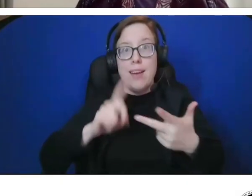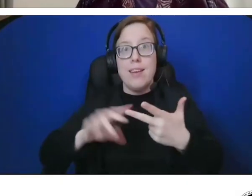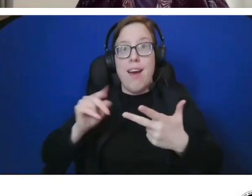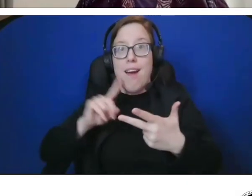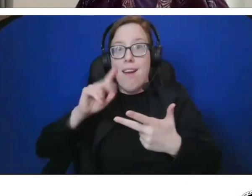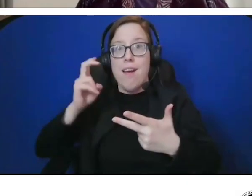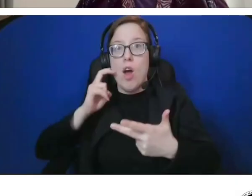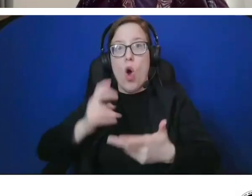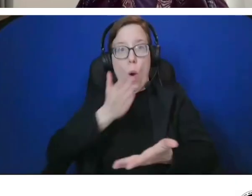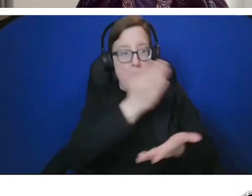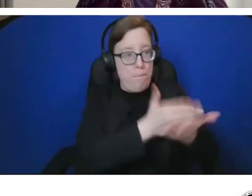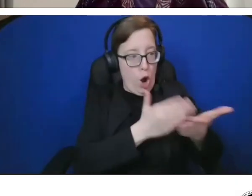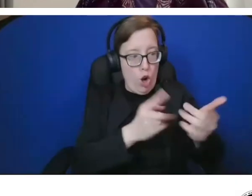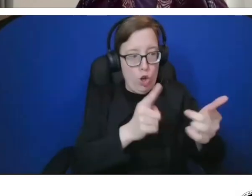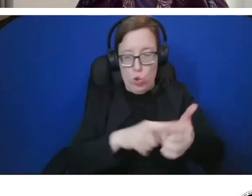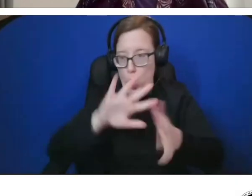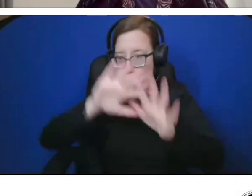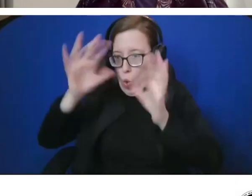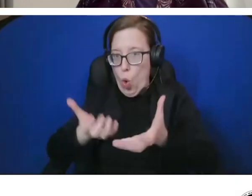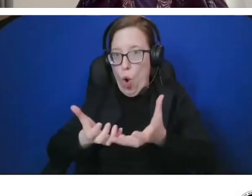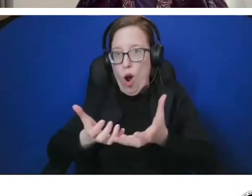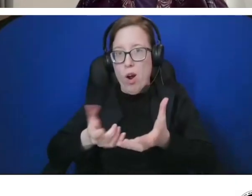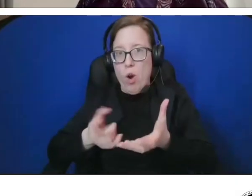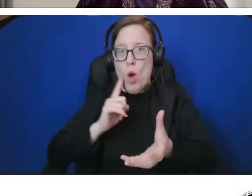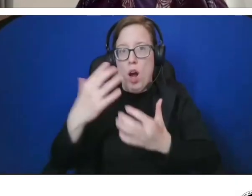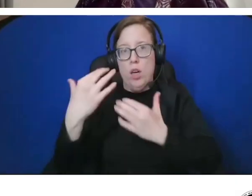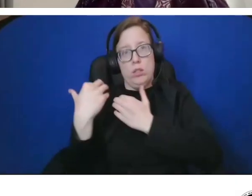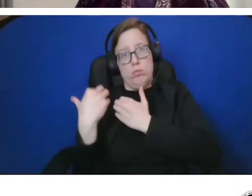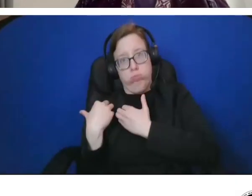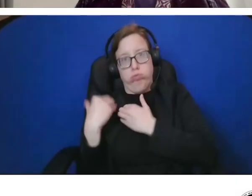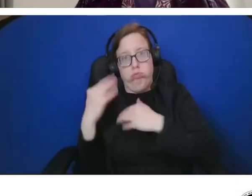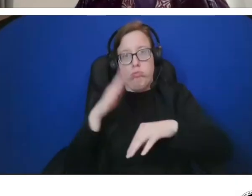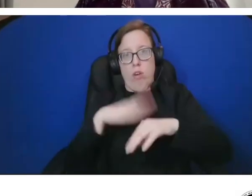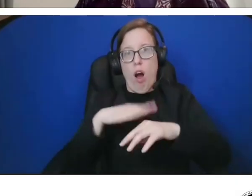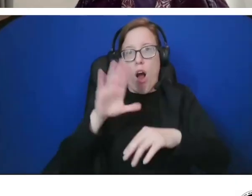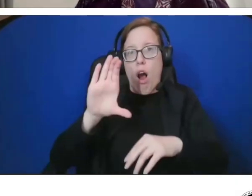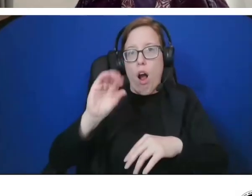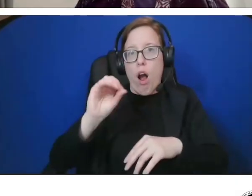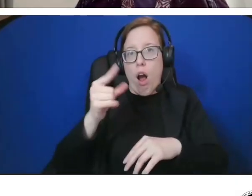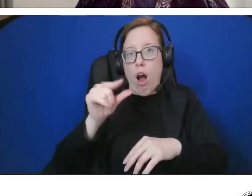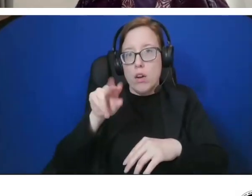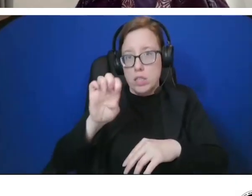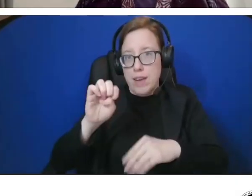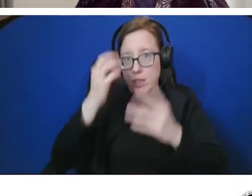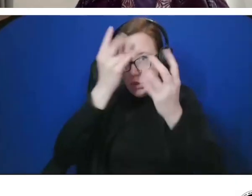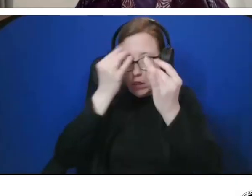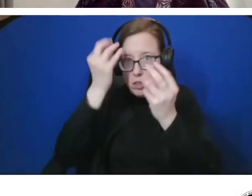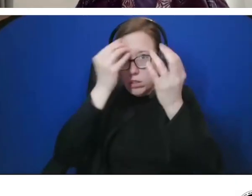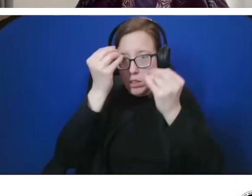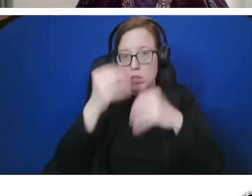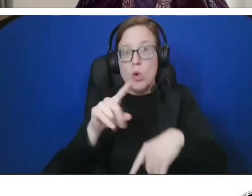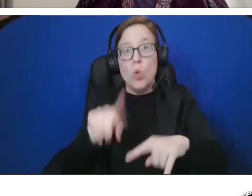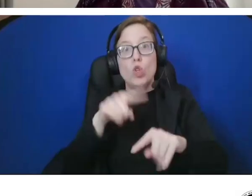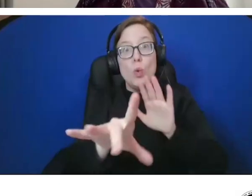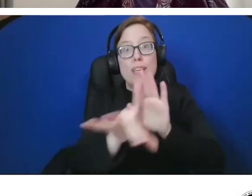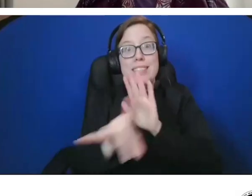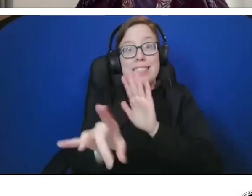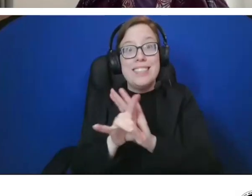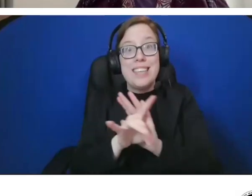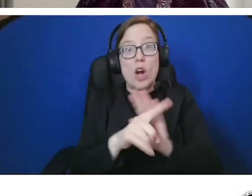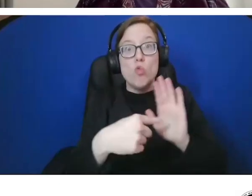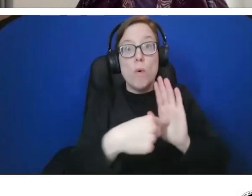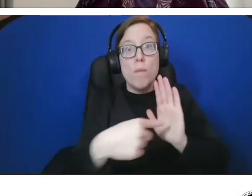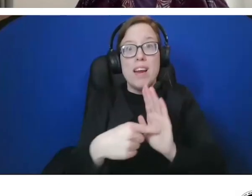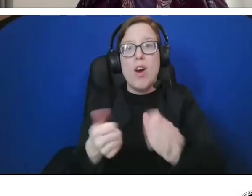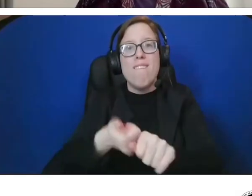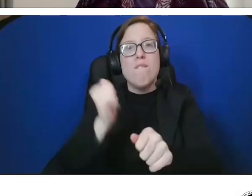deafblindness, parts to whole learning, cognitively demanding. When you're selecting representations, please